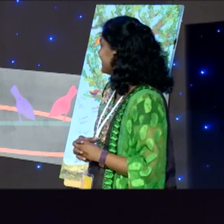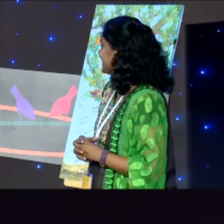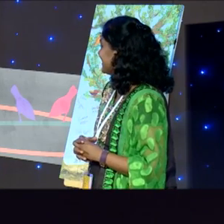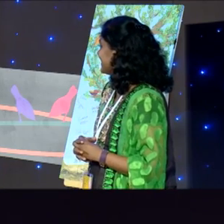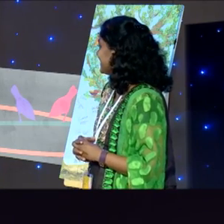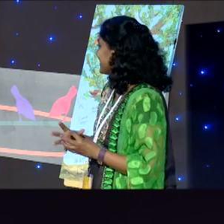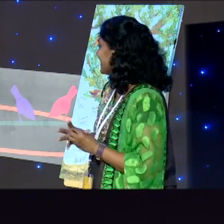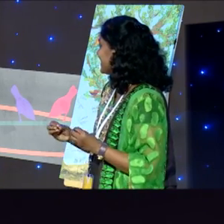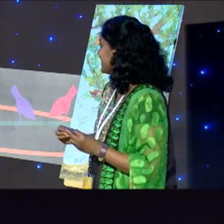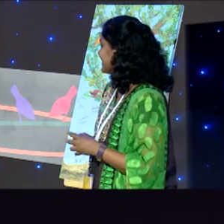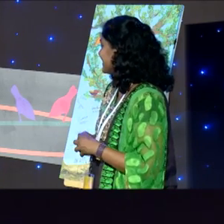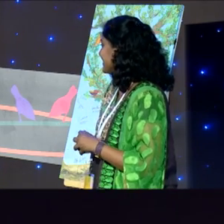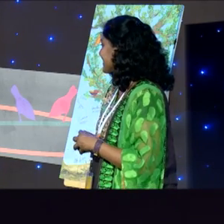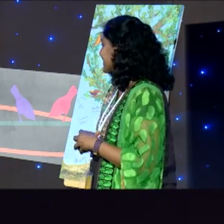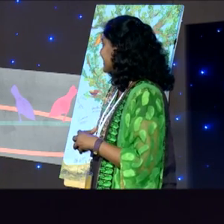Okay.